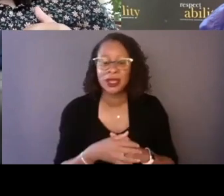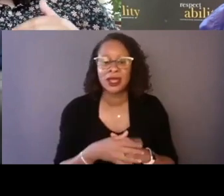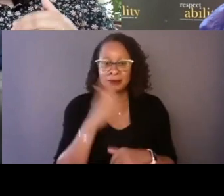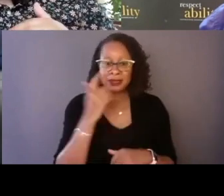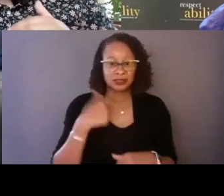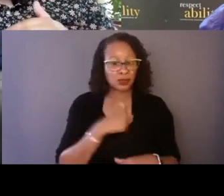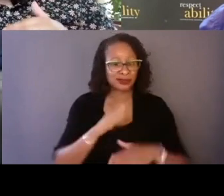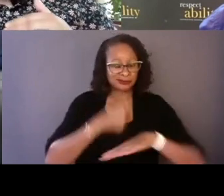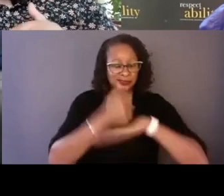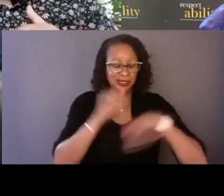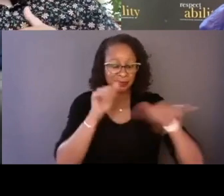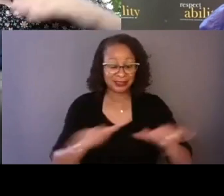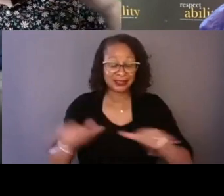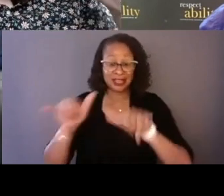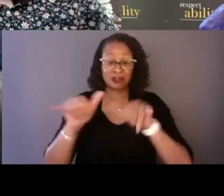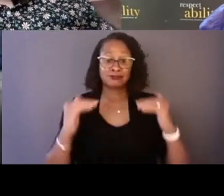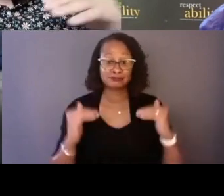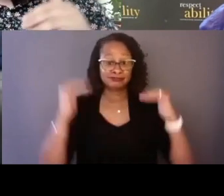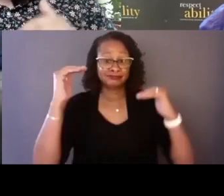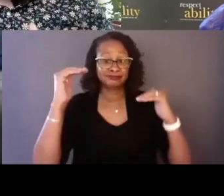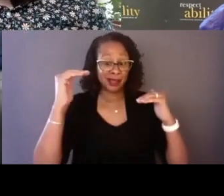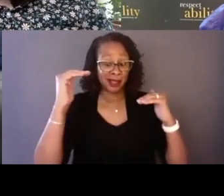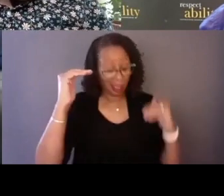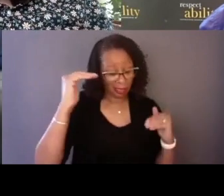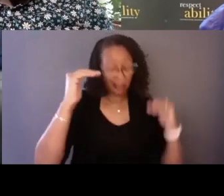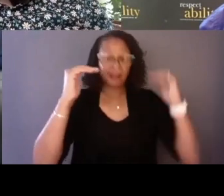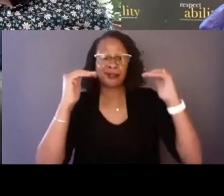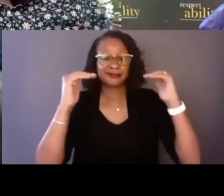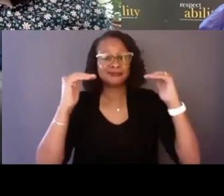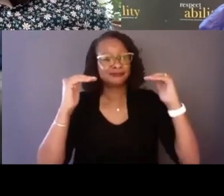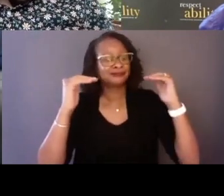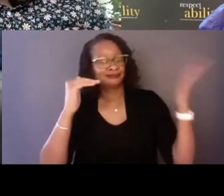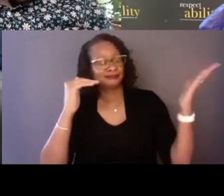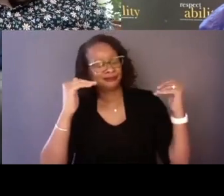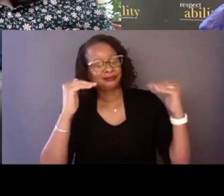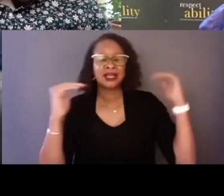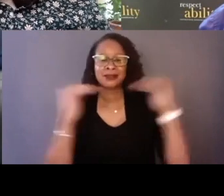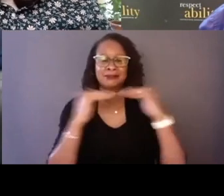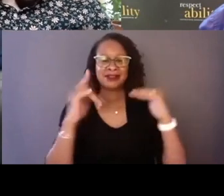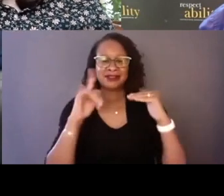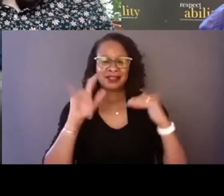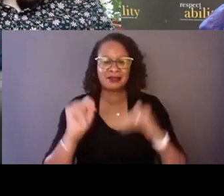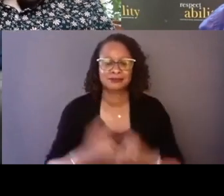set a standard and we really want everyone else to really meet us at that. Yeah.